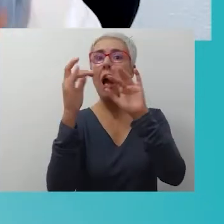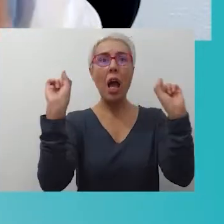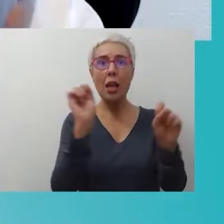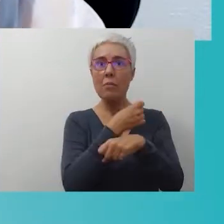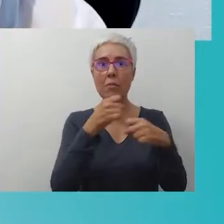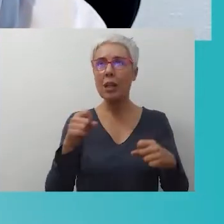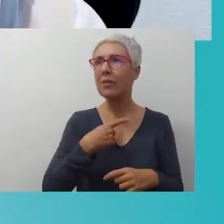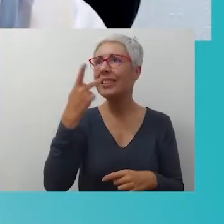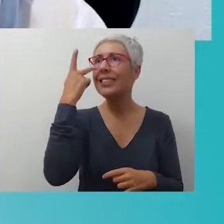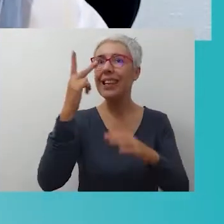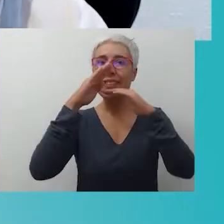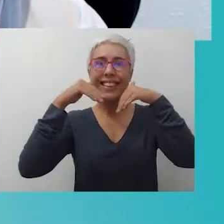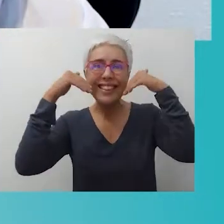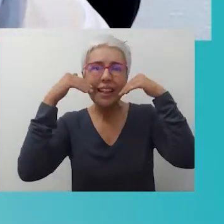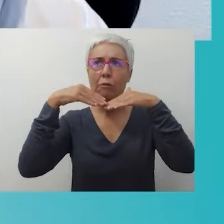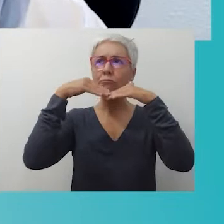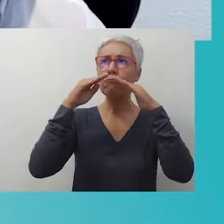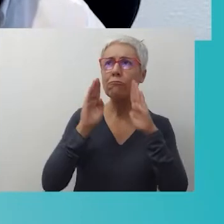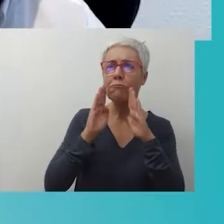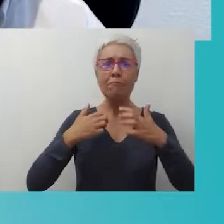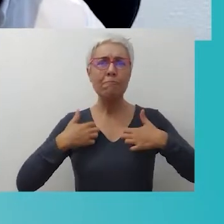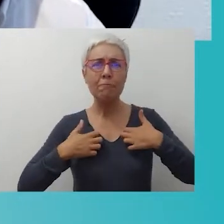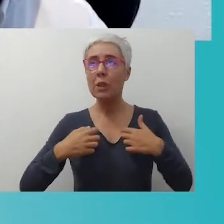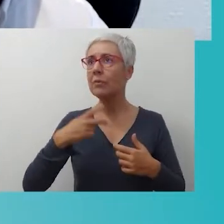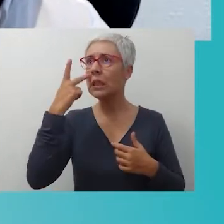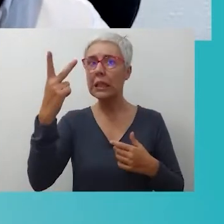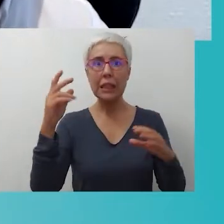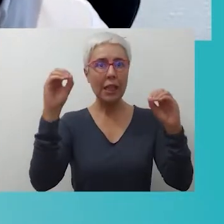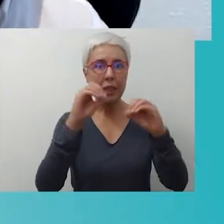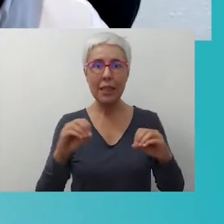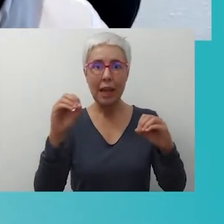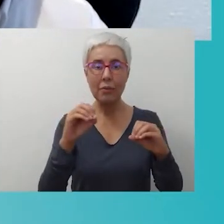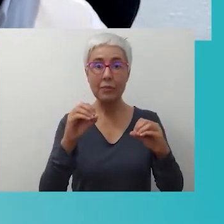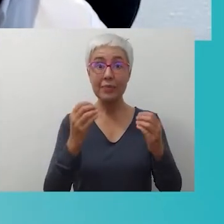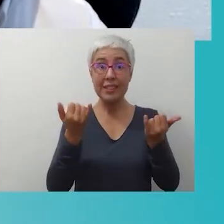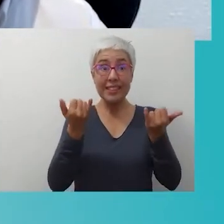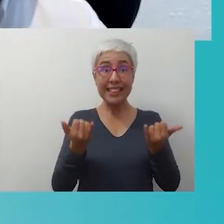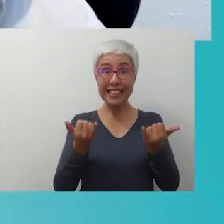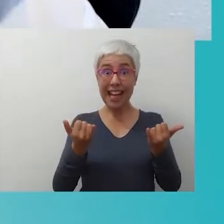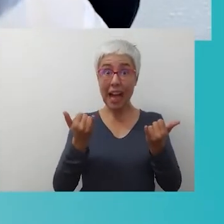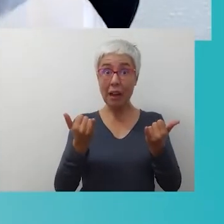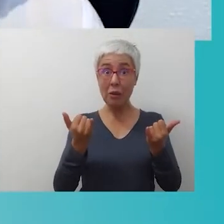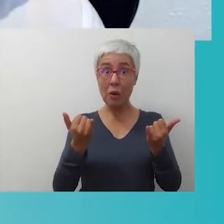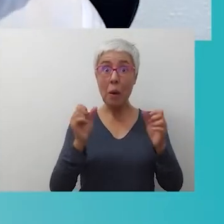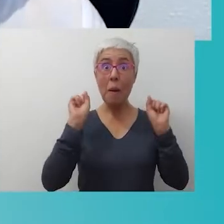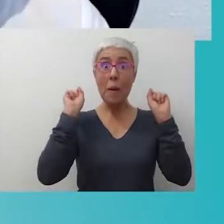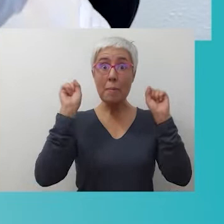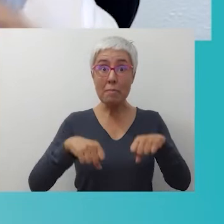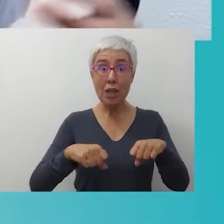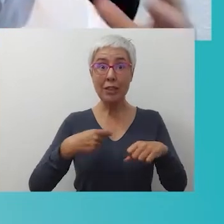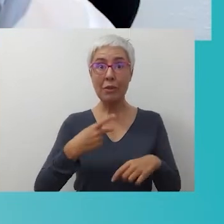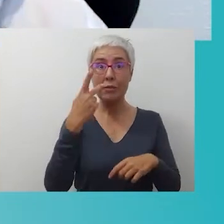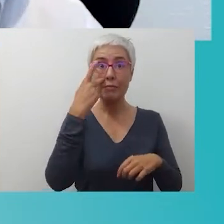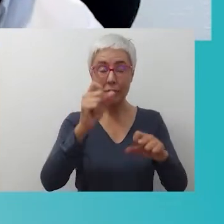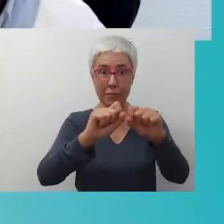teacher is happy, is smiling, or is sad. Right now, there's no solution on the market that allow us to capture